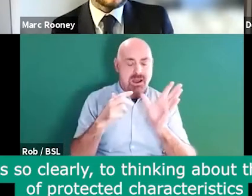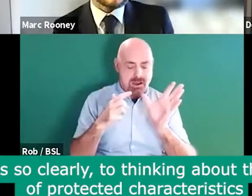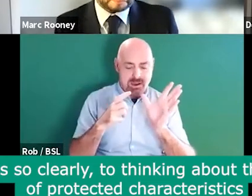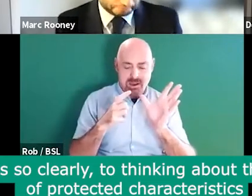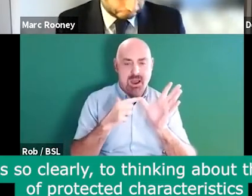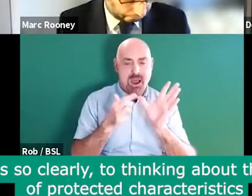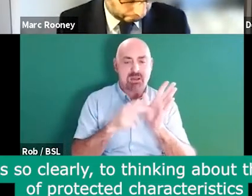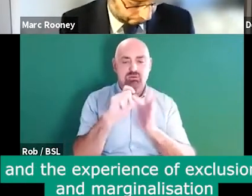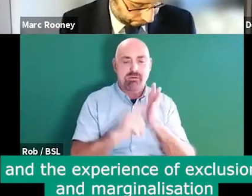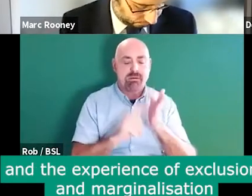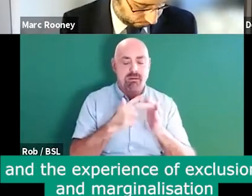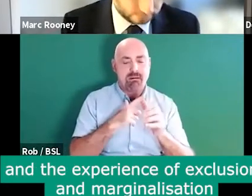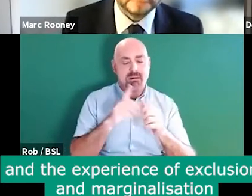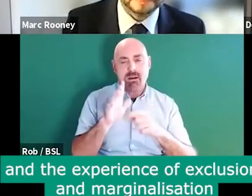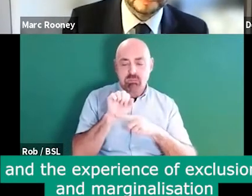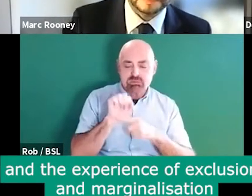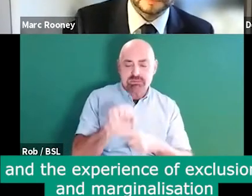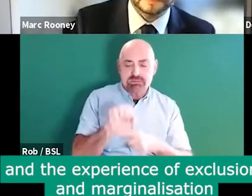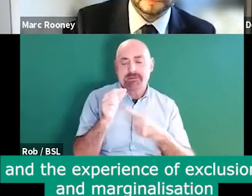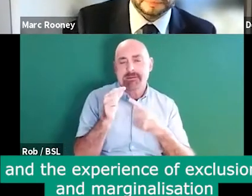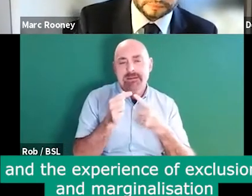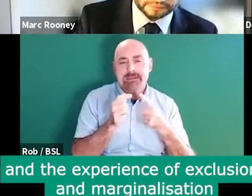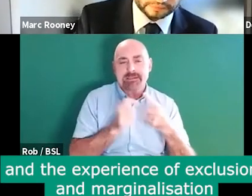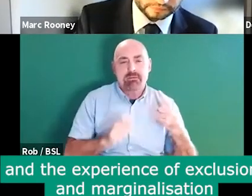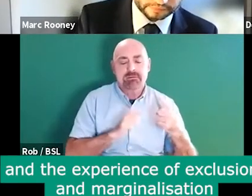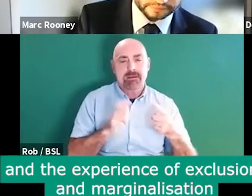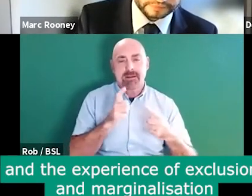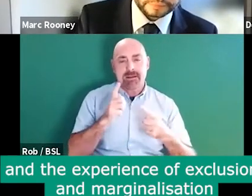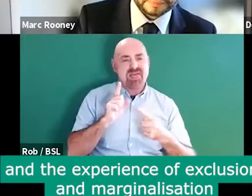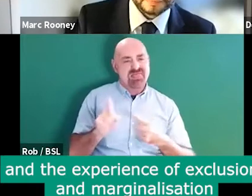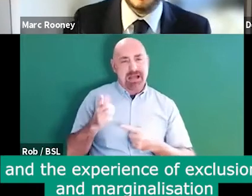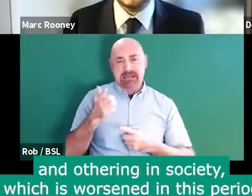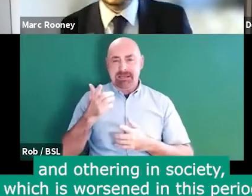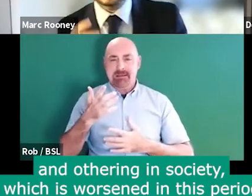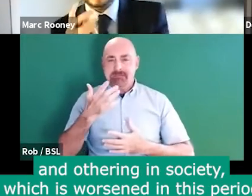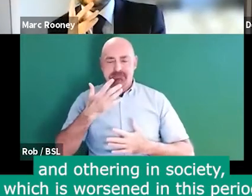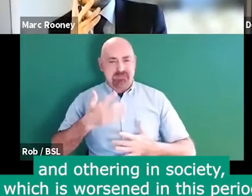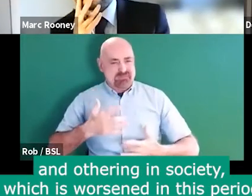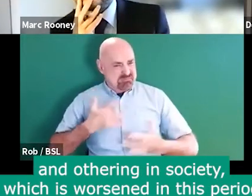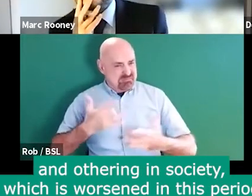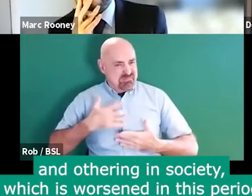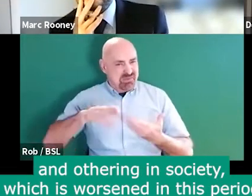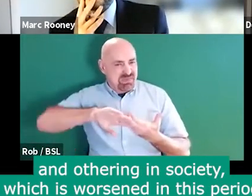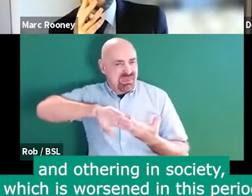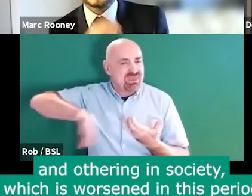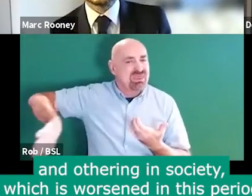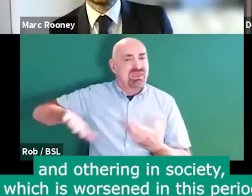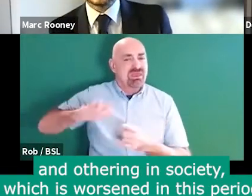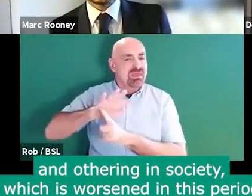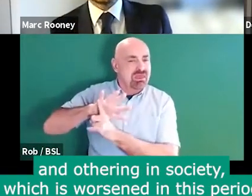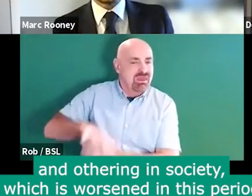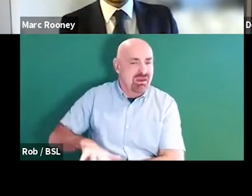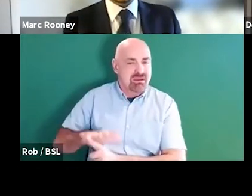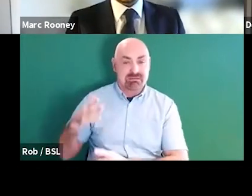of protected characteristics and the experience of exclusion and marginalisation and othering in society, which has worsened in